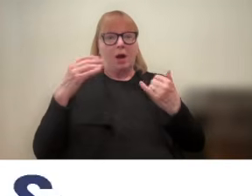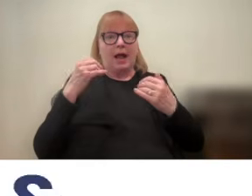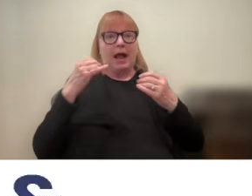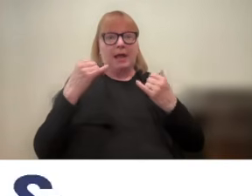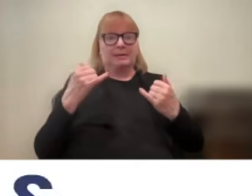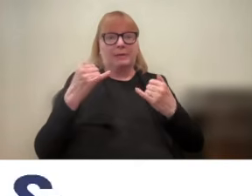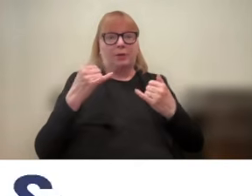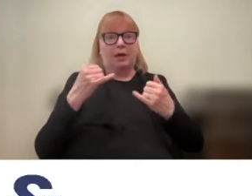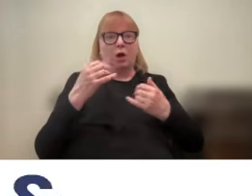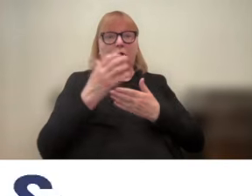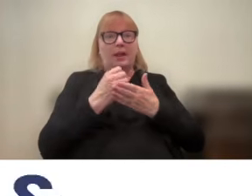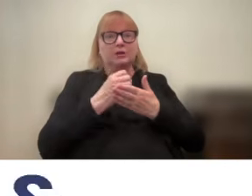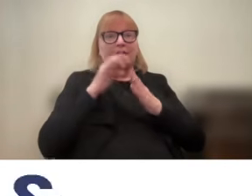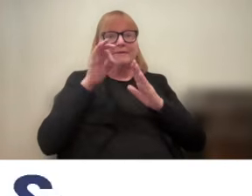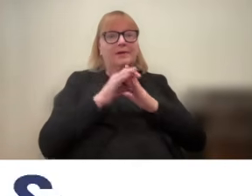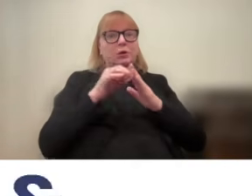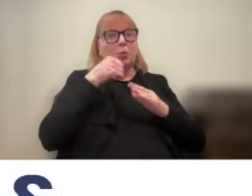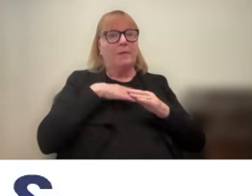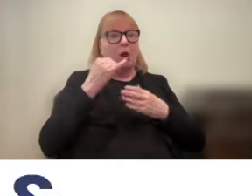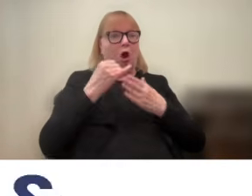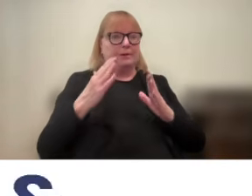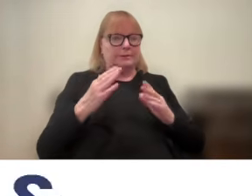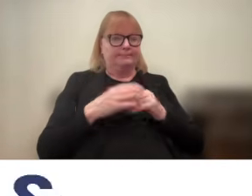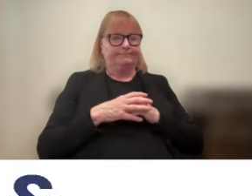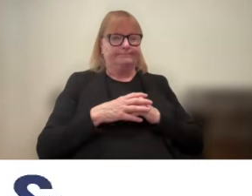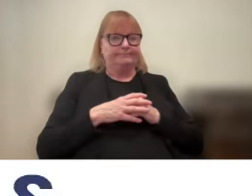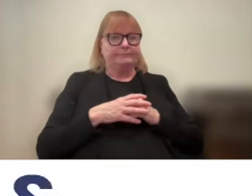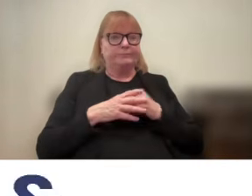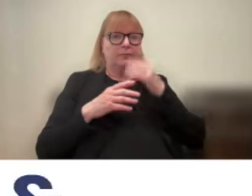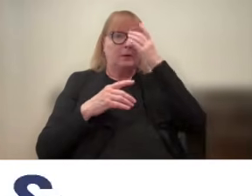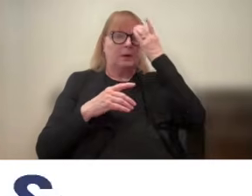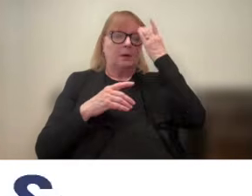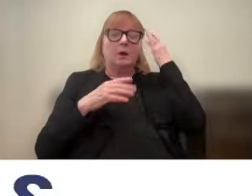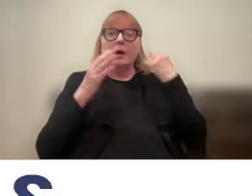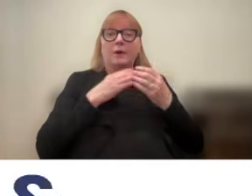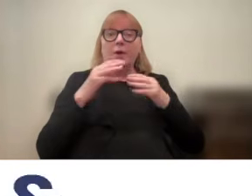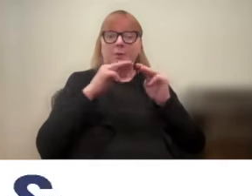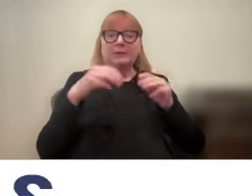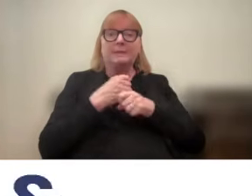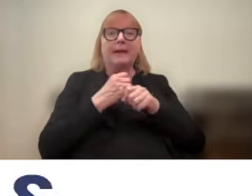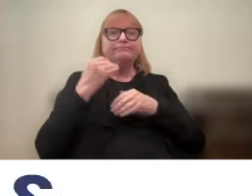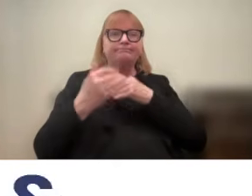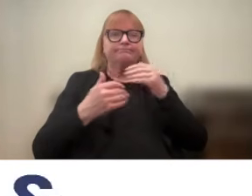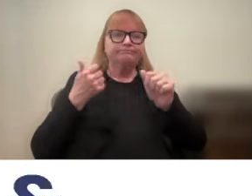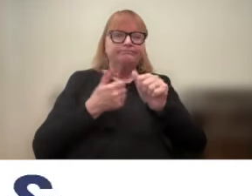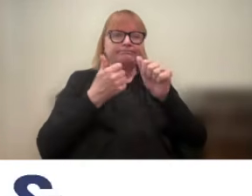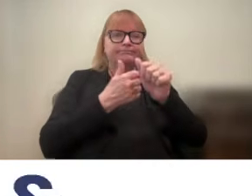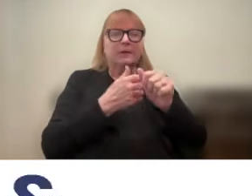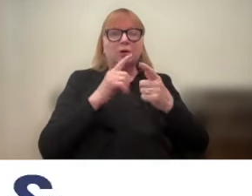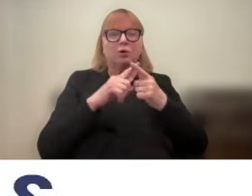contemporary collections featured women artists. Although museums have been making strides towards